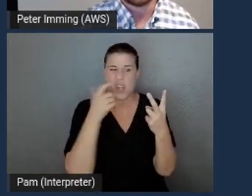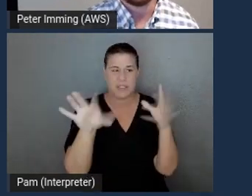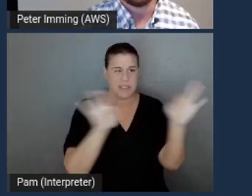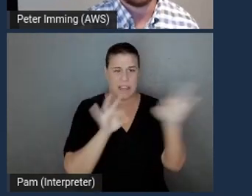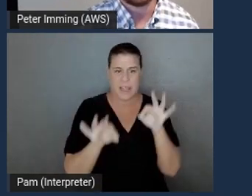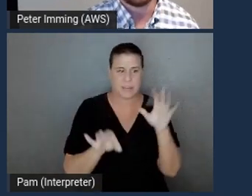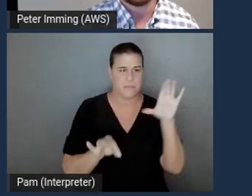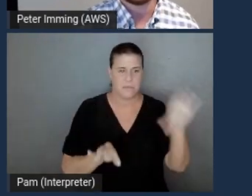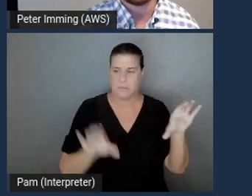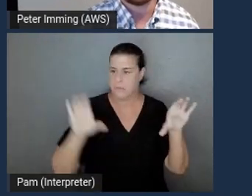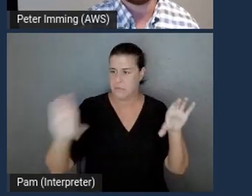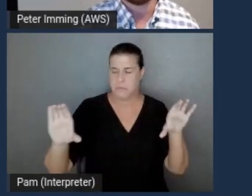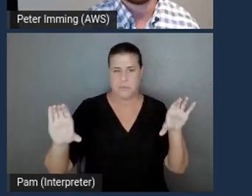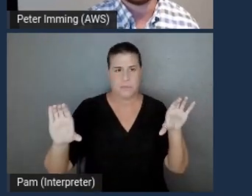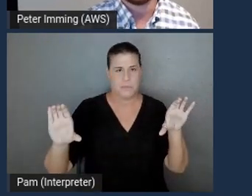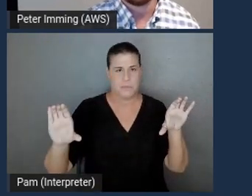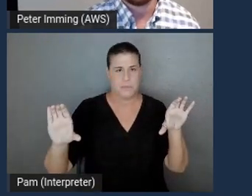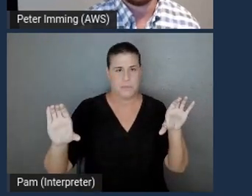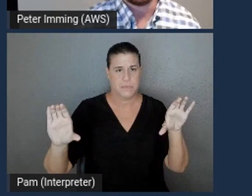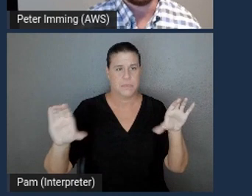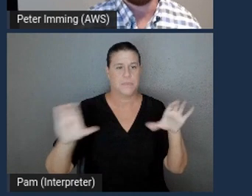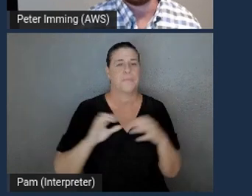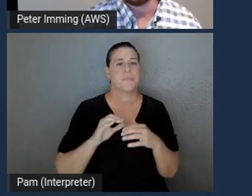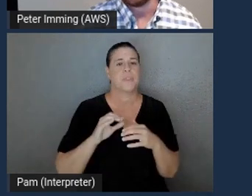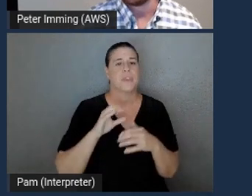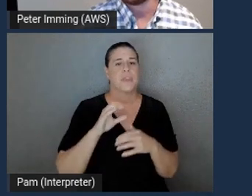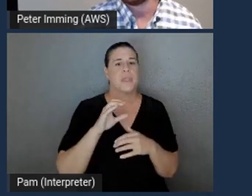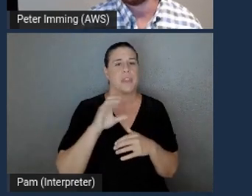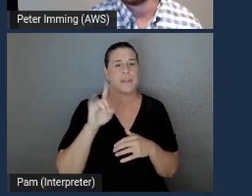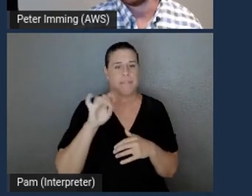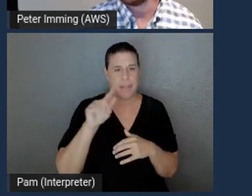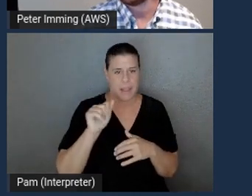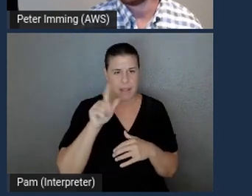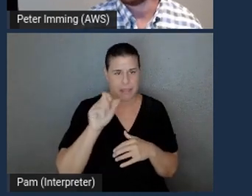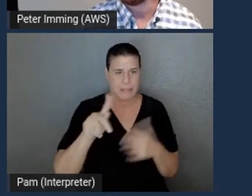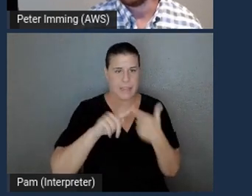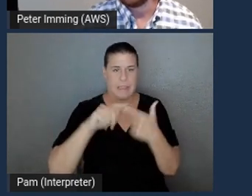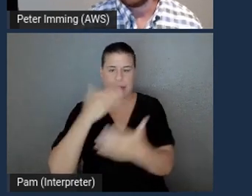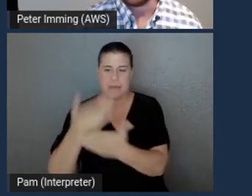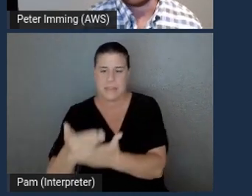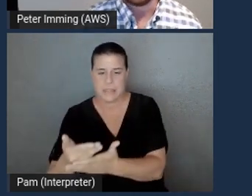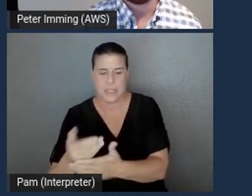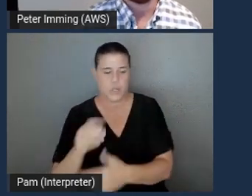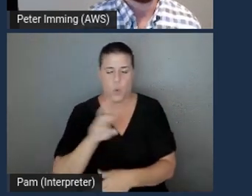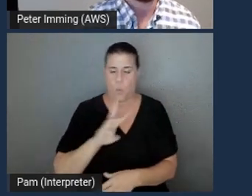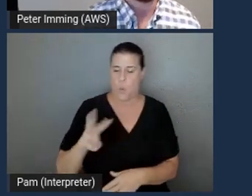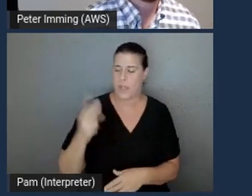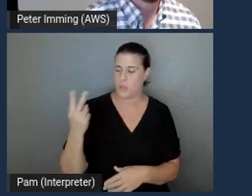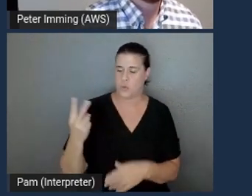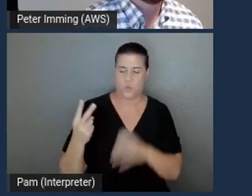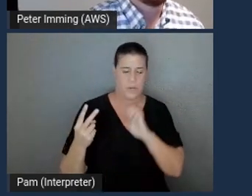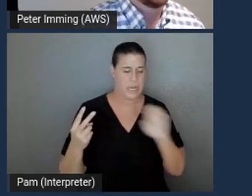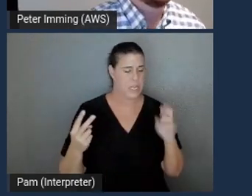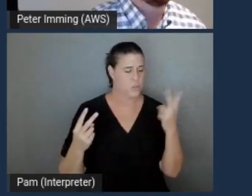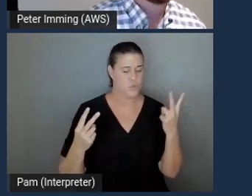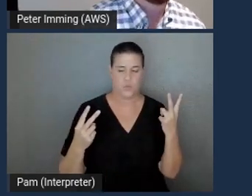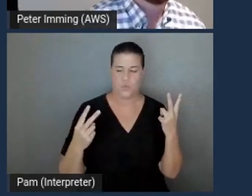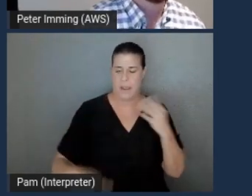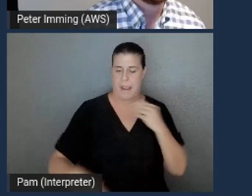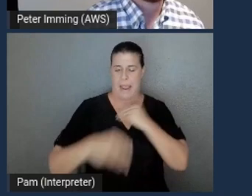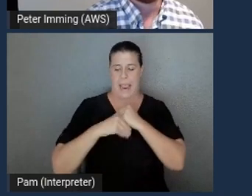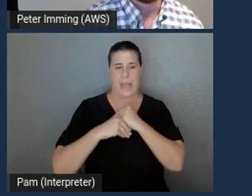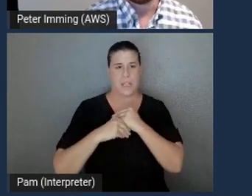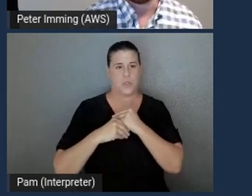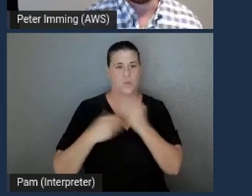my data lake and my destination bucket in West 2 and East 2, add those to my new